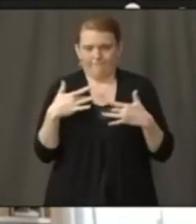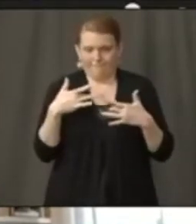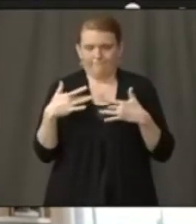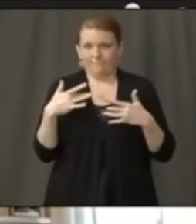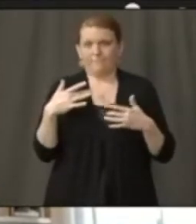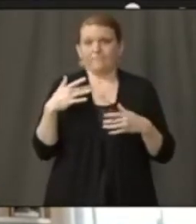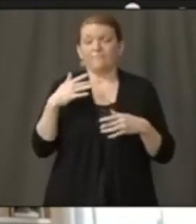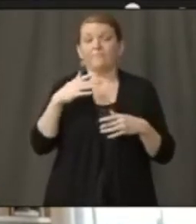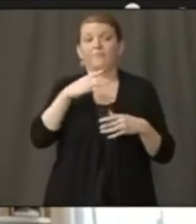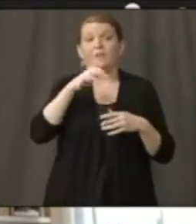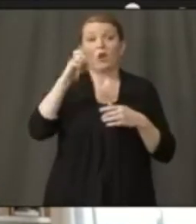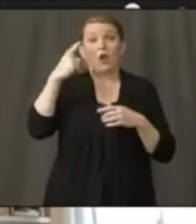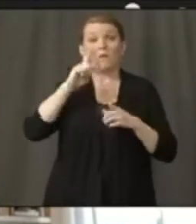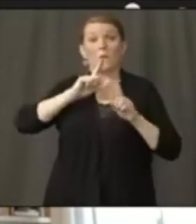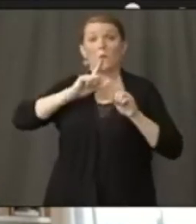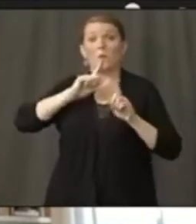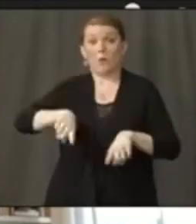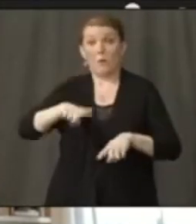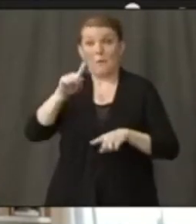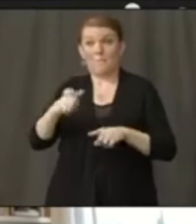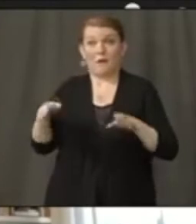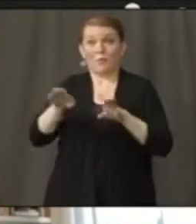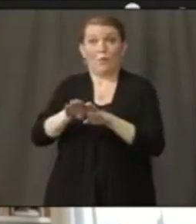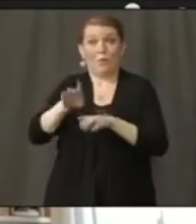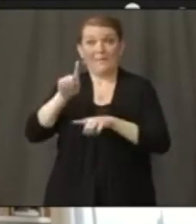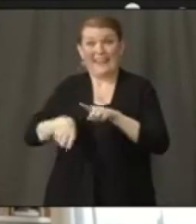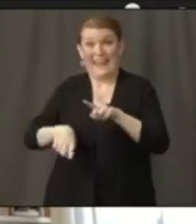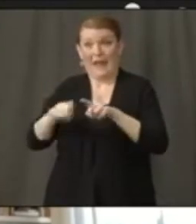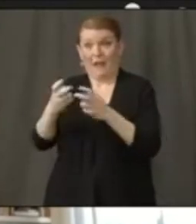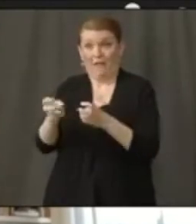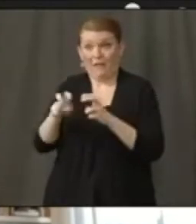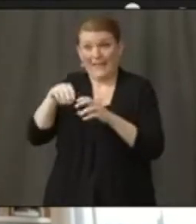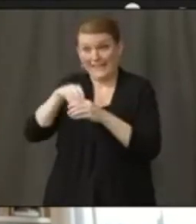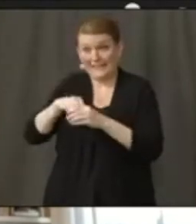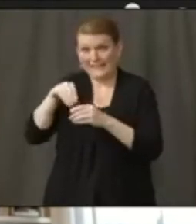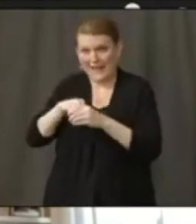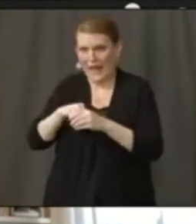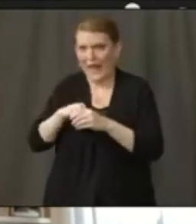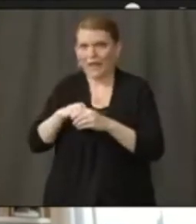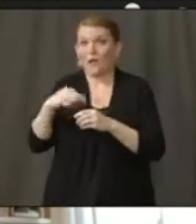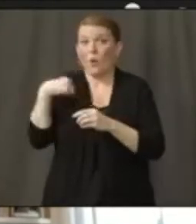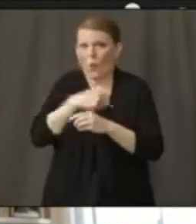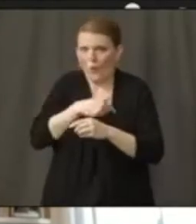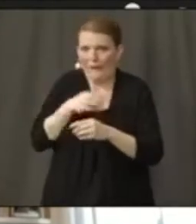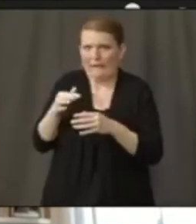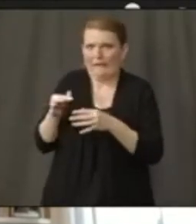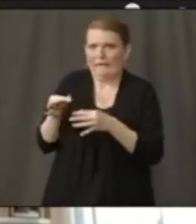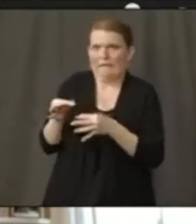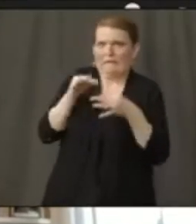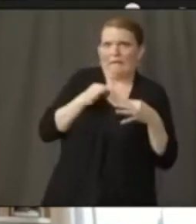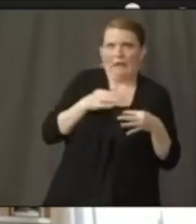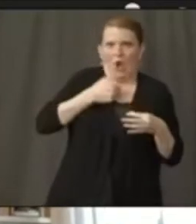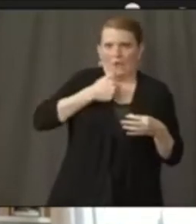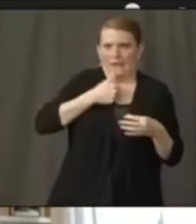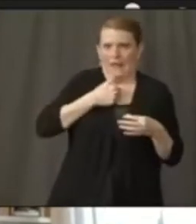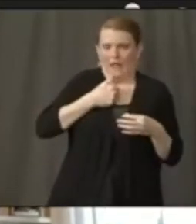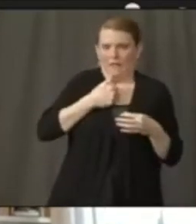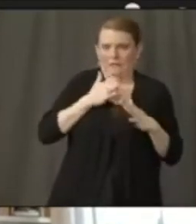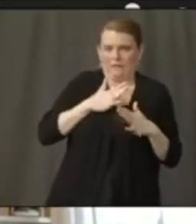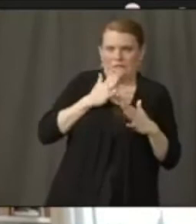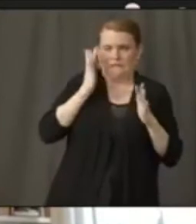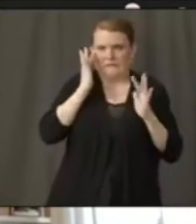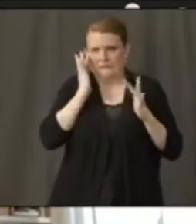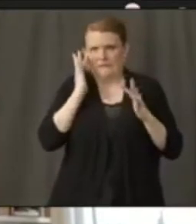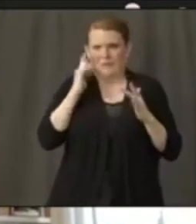about our customers and our employee safety. That being said, and I don't know what my decision will be going forward in terms